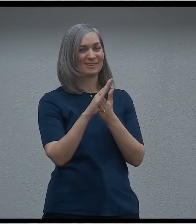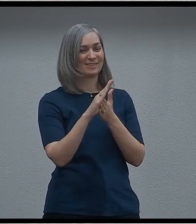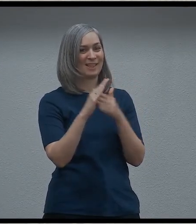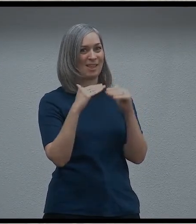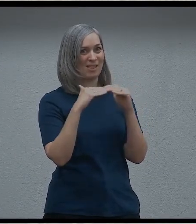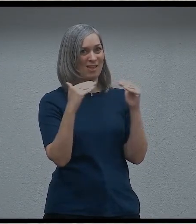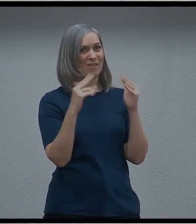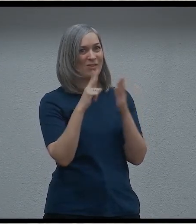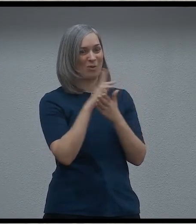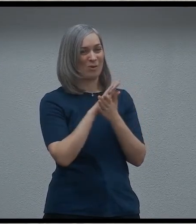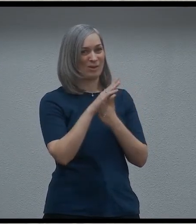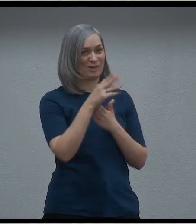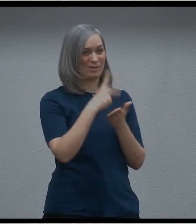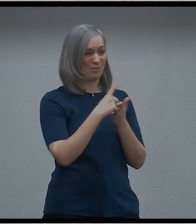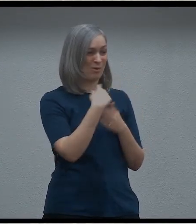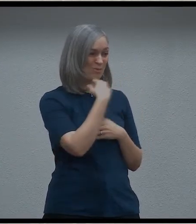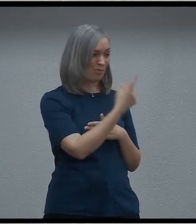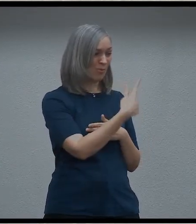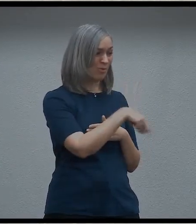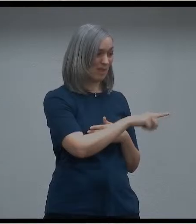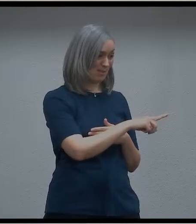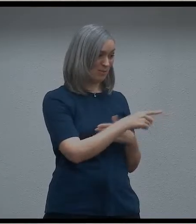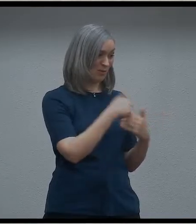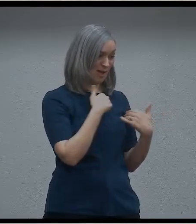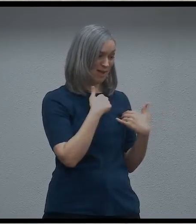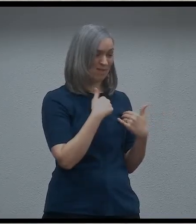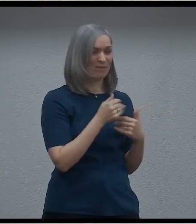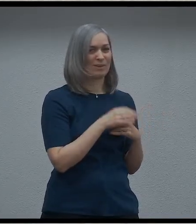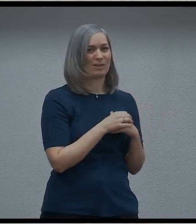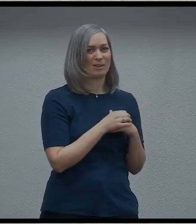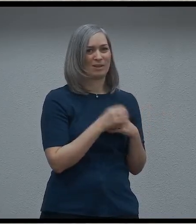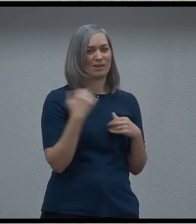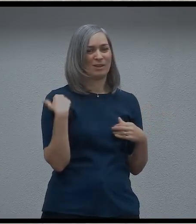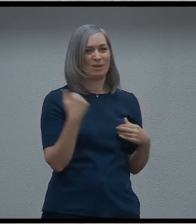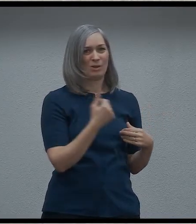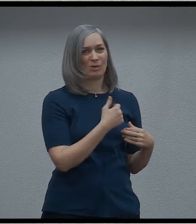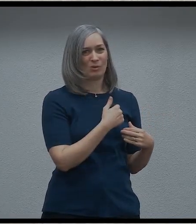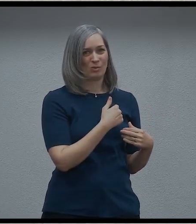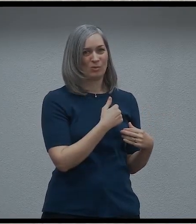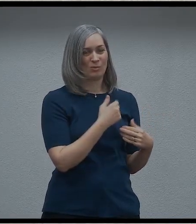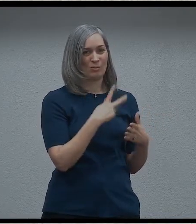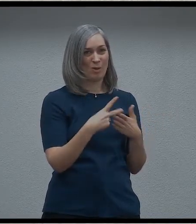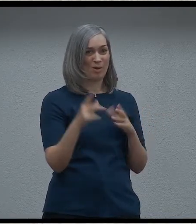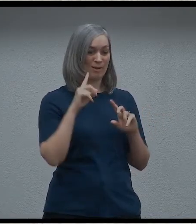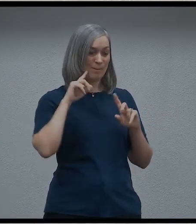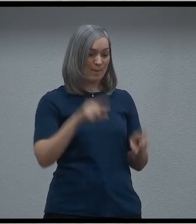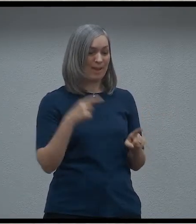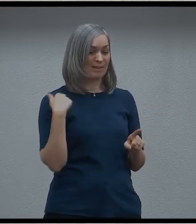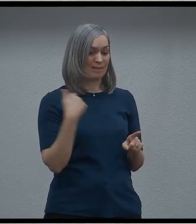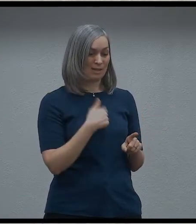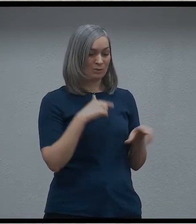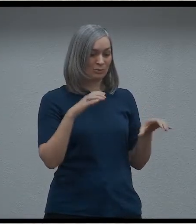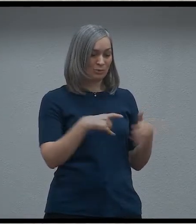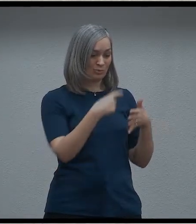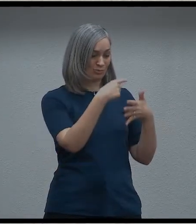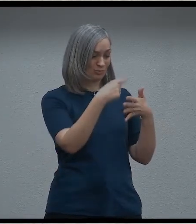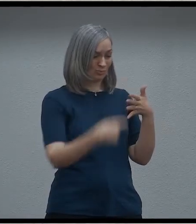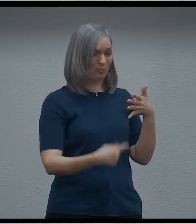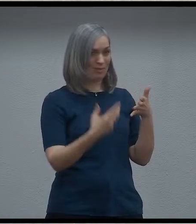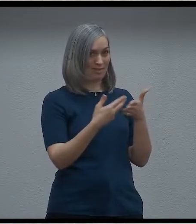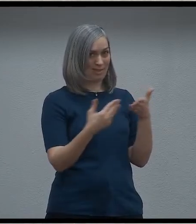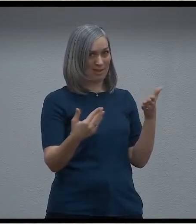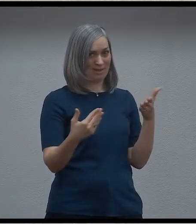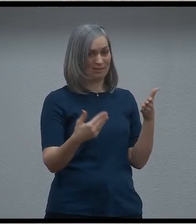Paul is not giving his brothers and sisters any wiggle room on the things he's commanding them. He says in verse 12, "Since God